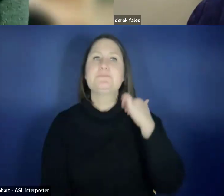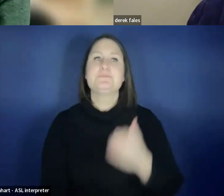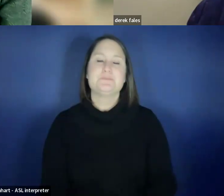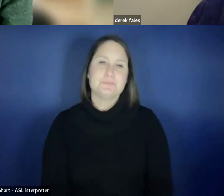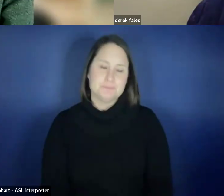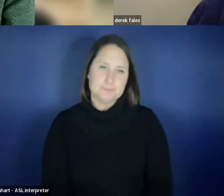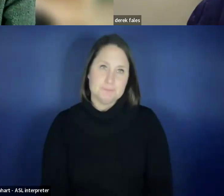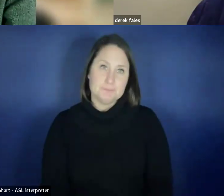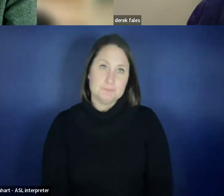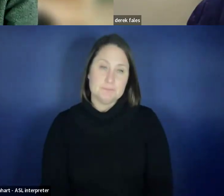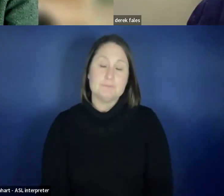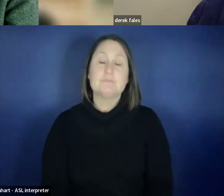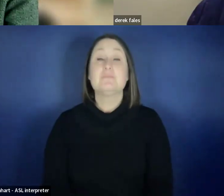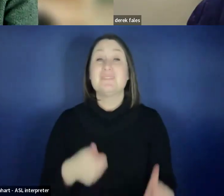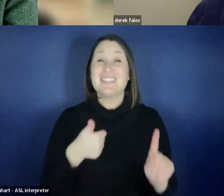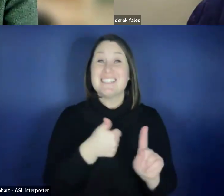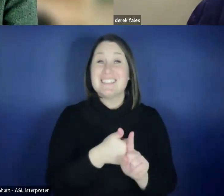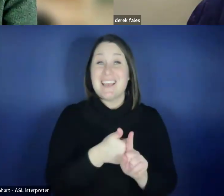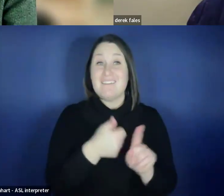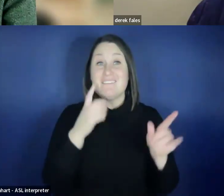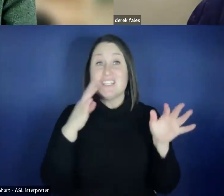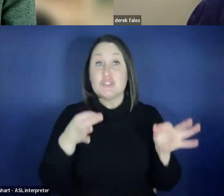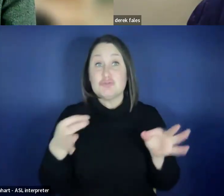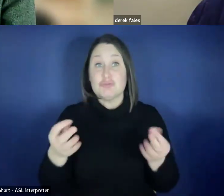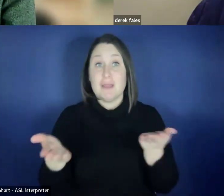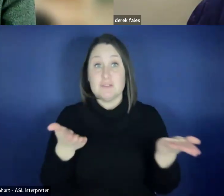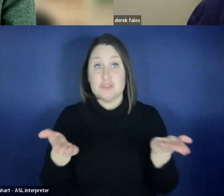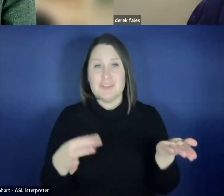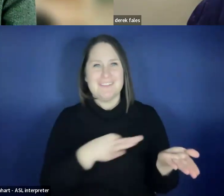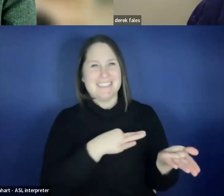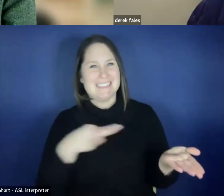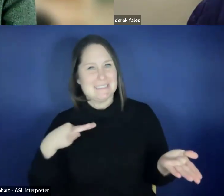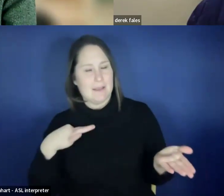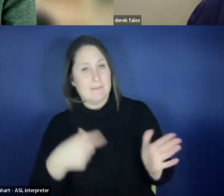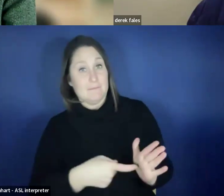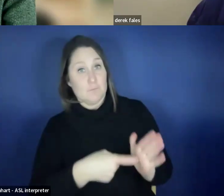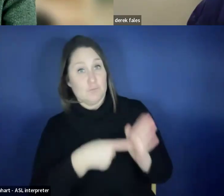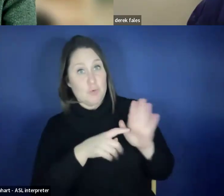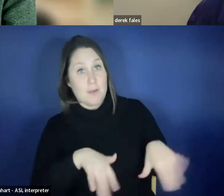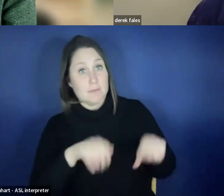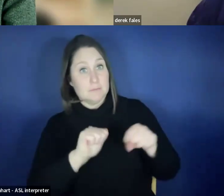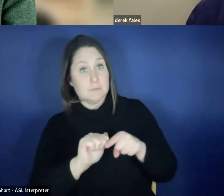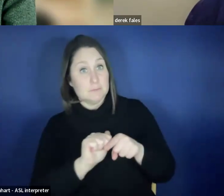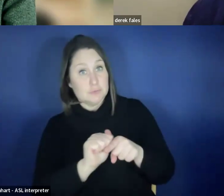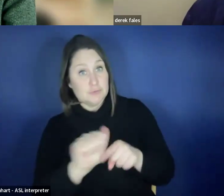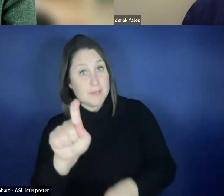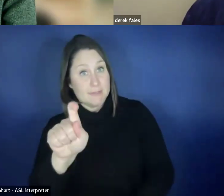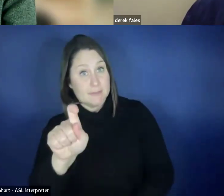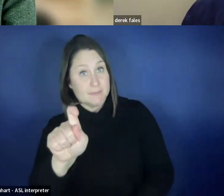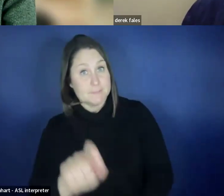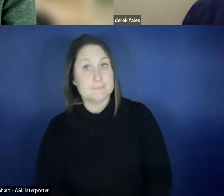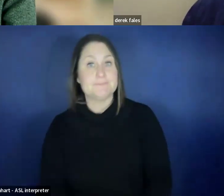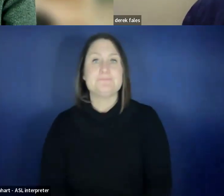Will staff under self-directed services, Derek, also be required to have these trainings? There are certain